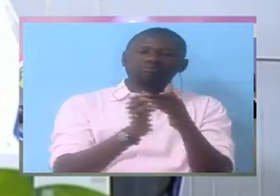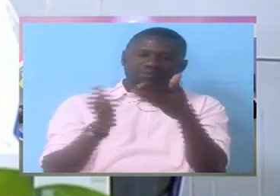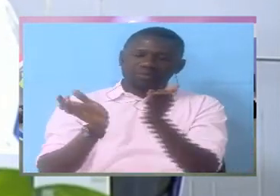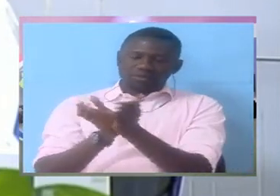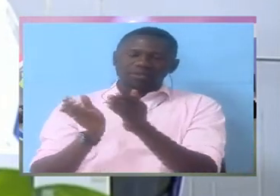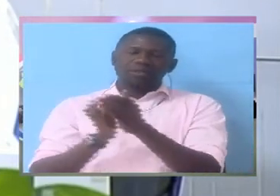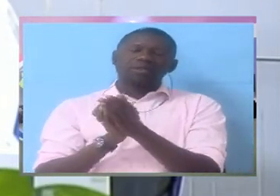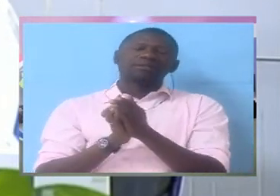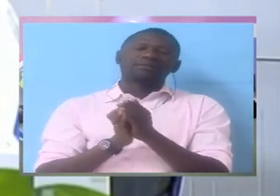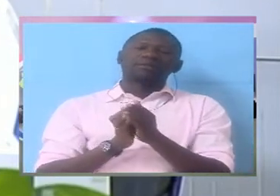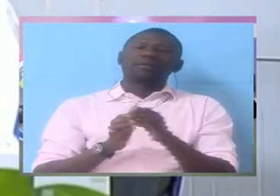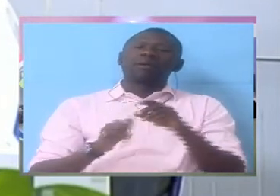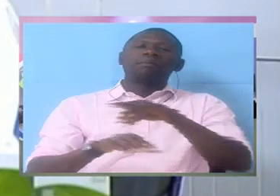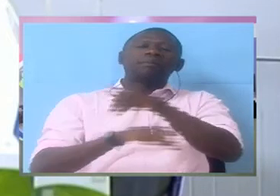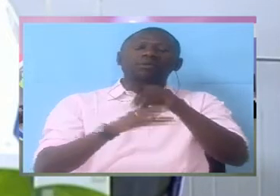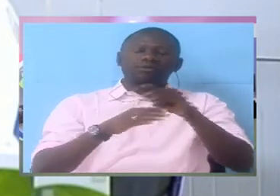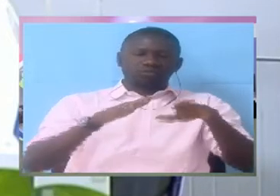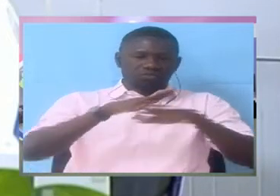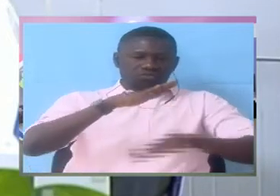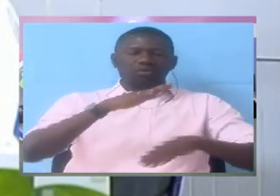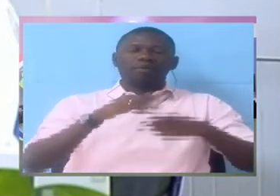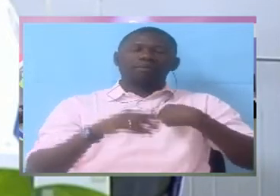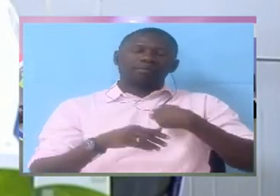under me.